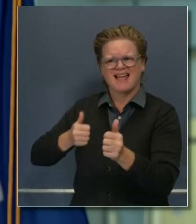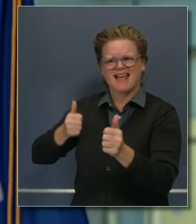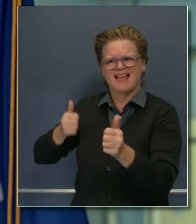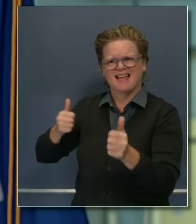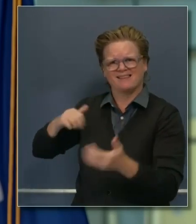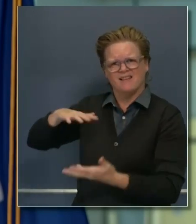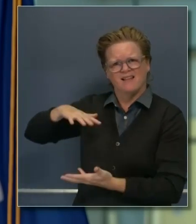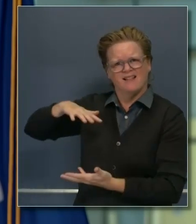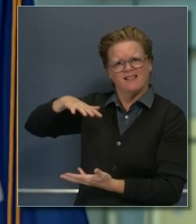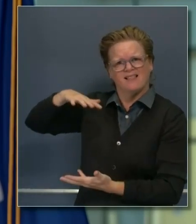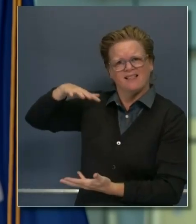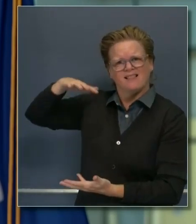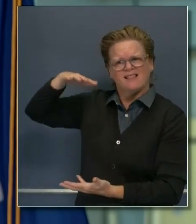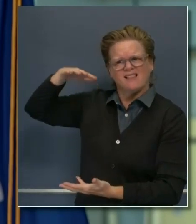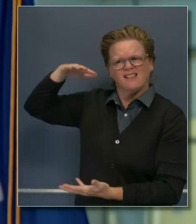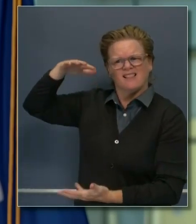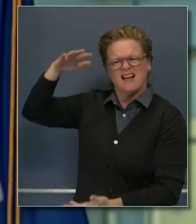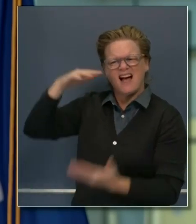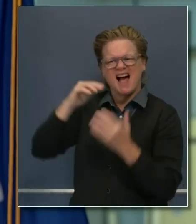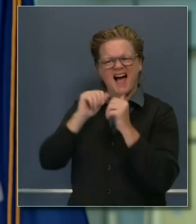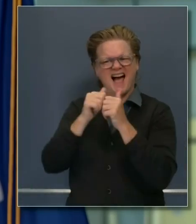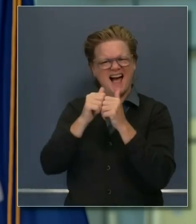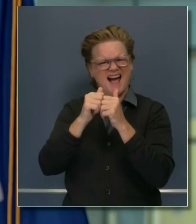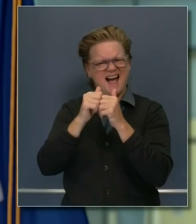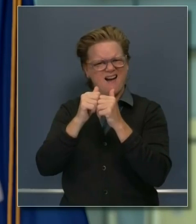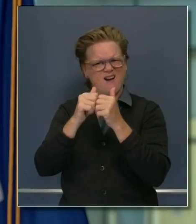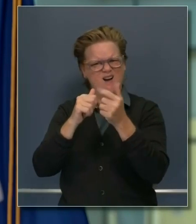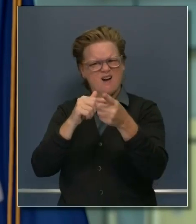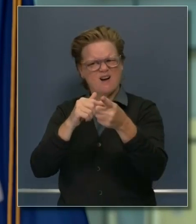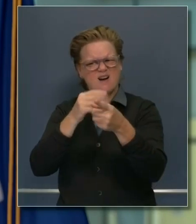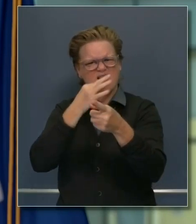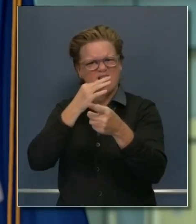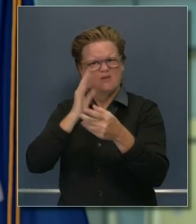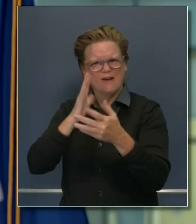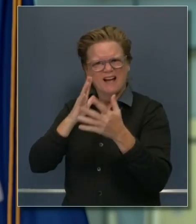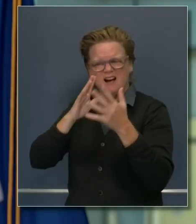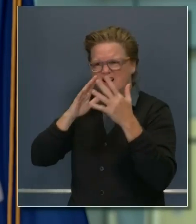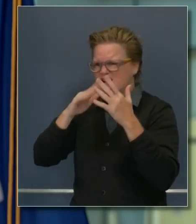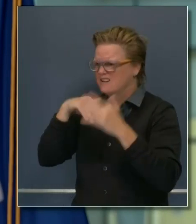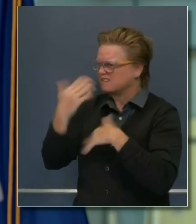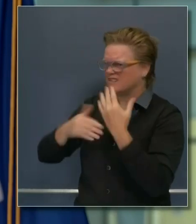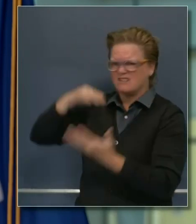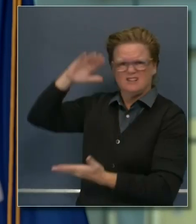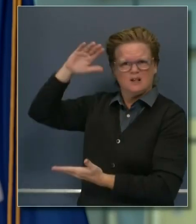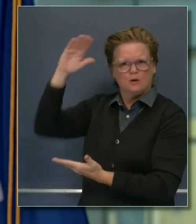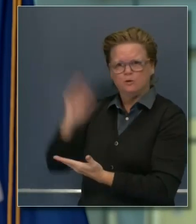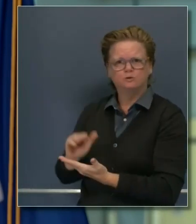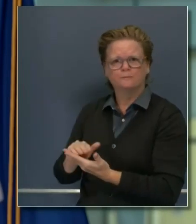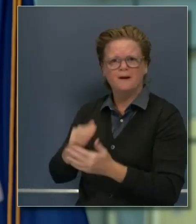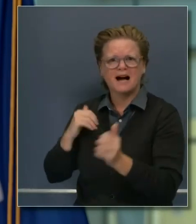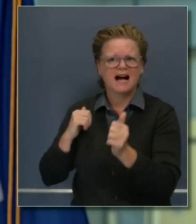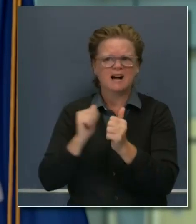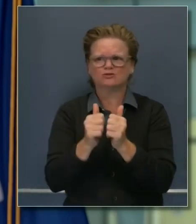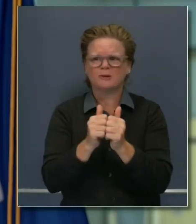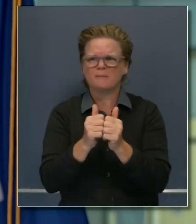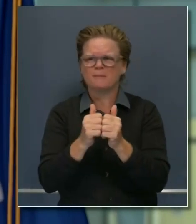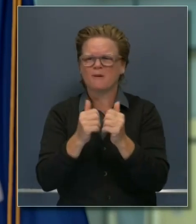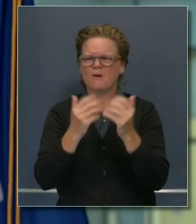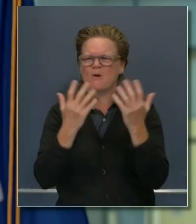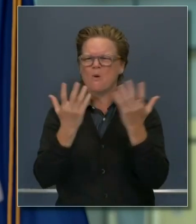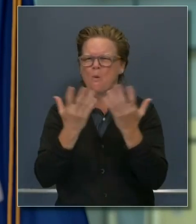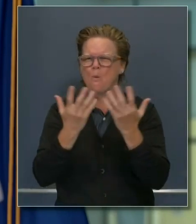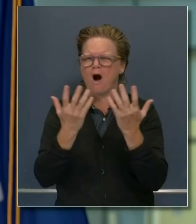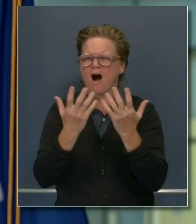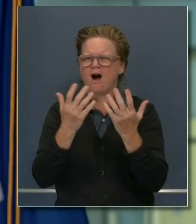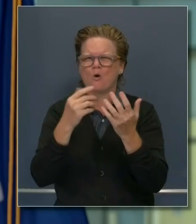that this is going to get fixed and that the numbers you're talking about now, your projections are going to be right? I mean, can you give them a better metric that you've told your team you want